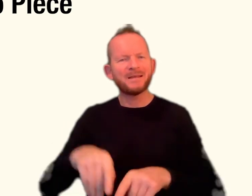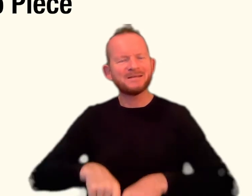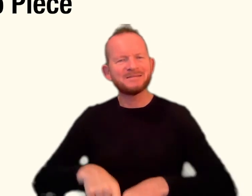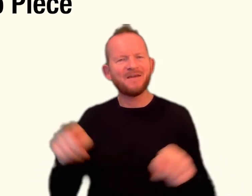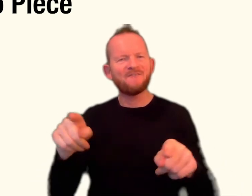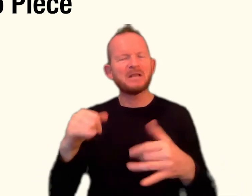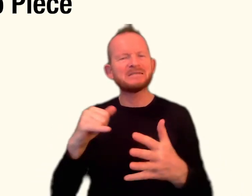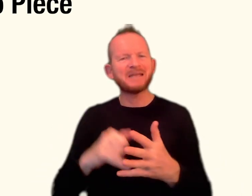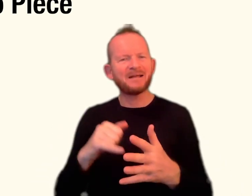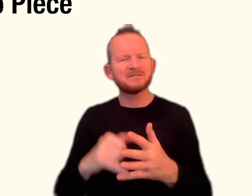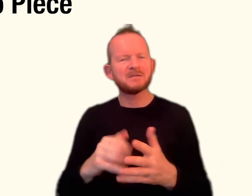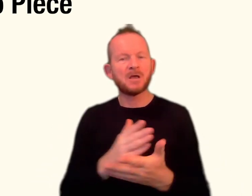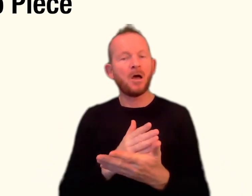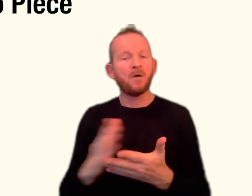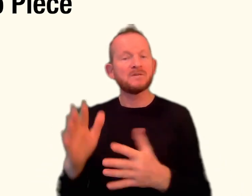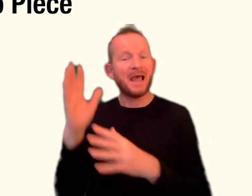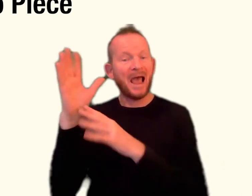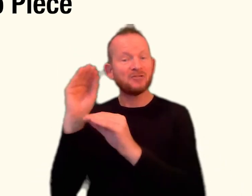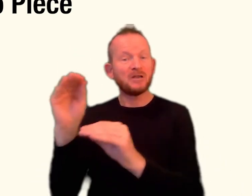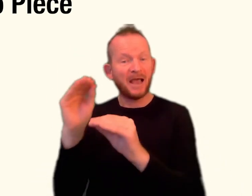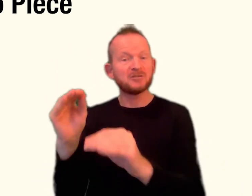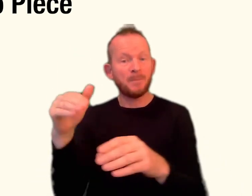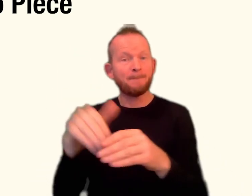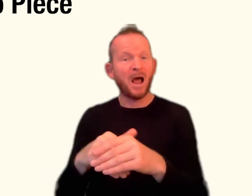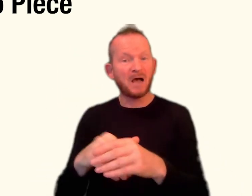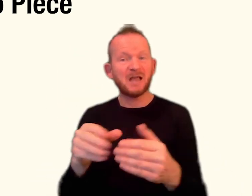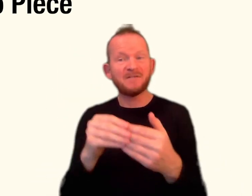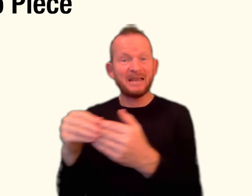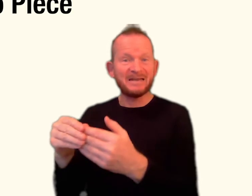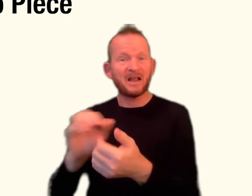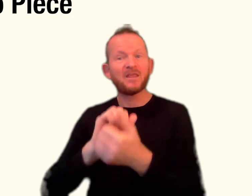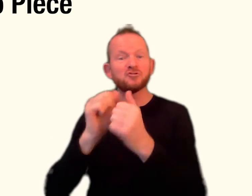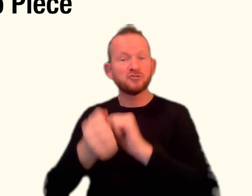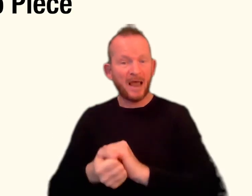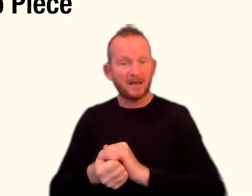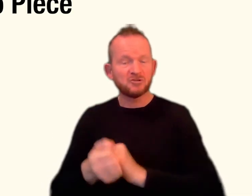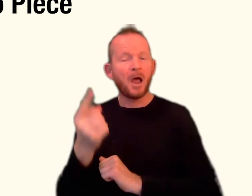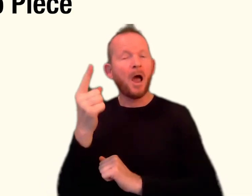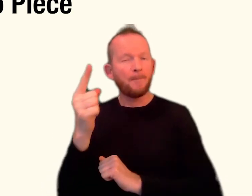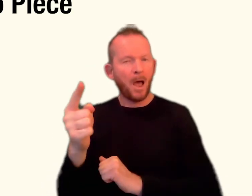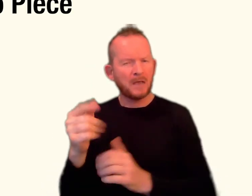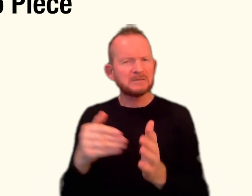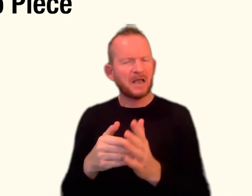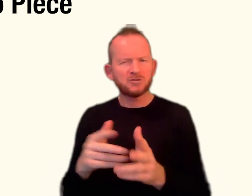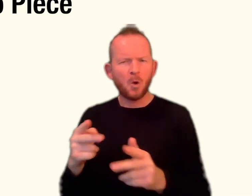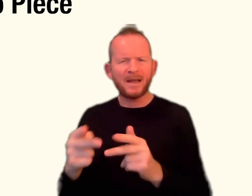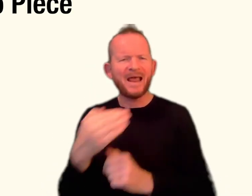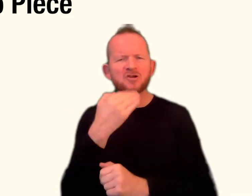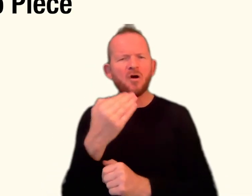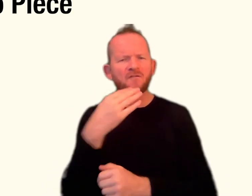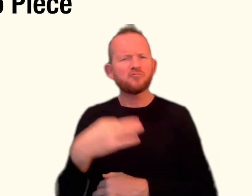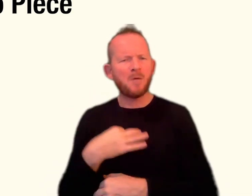sectors. And obviously education has been part of leading that change. However, there is still nowhere near